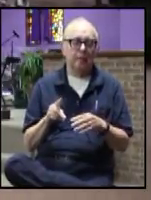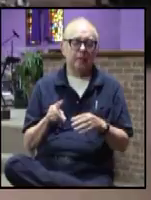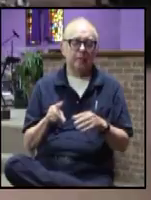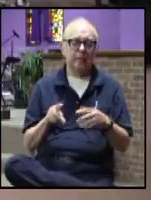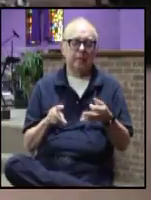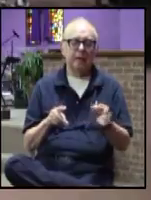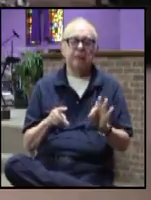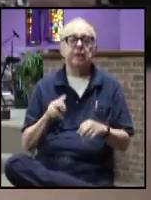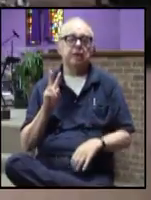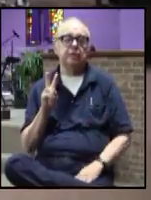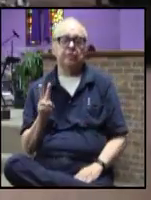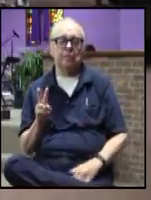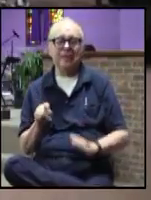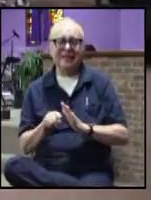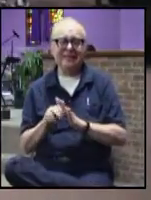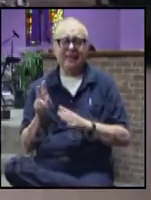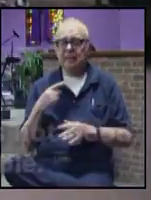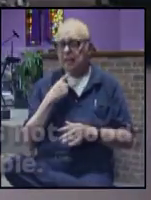19:2 says this: